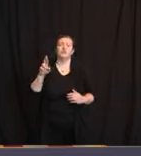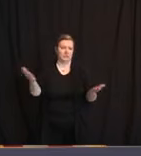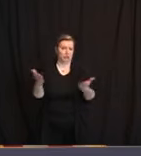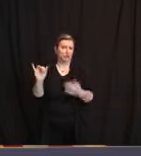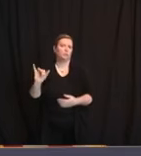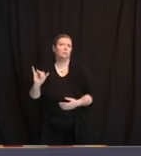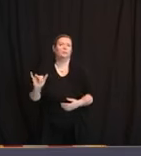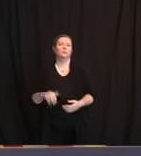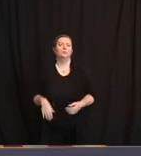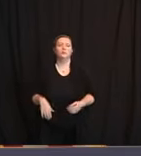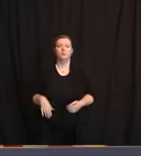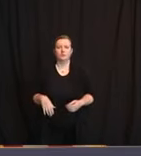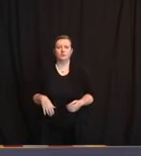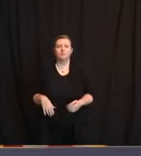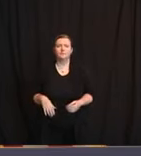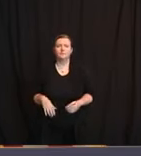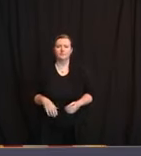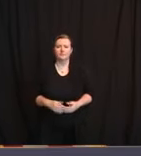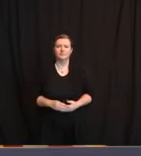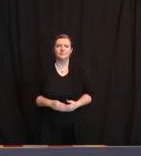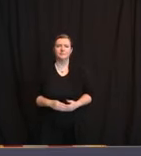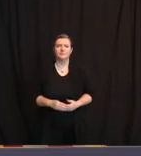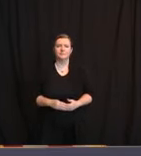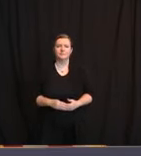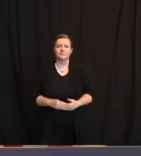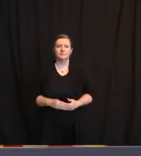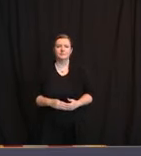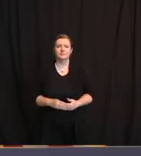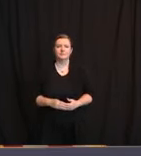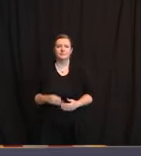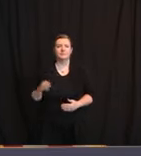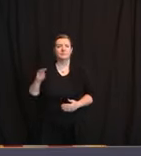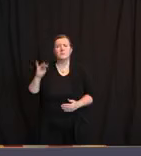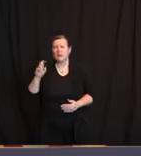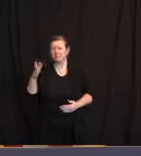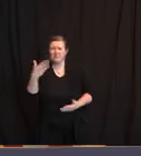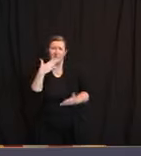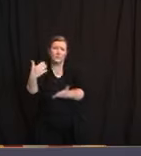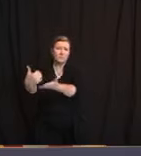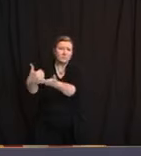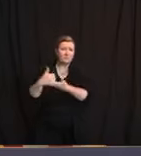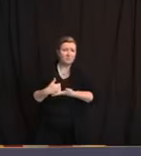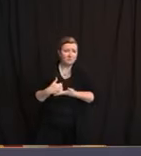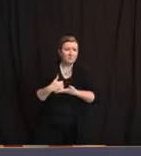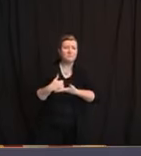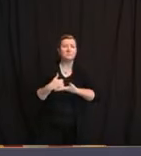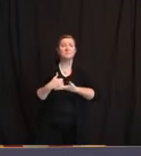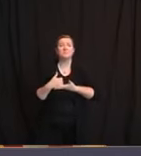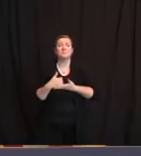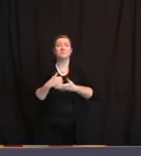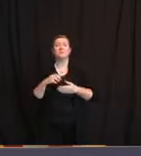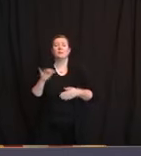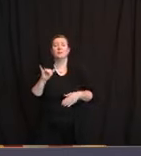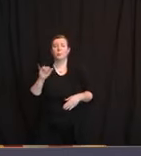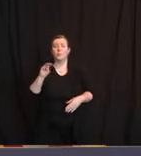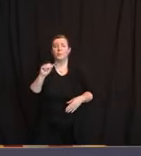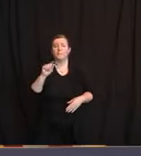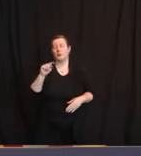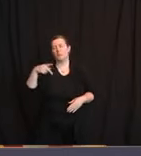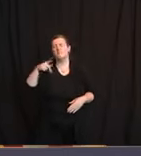least 8, on what this means for beaches. Mike, thank you for your help. And Chief Counsel Matt Plaka will join us